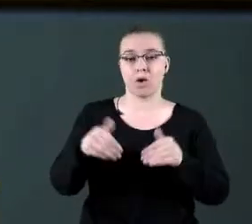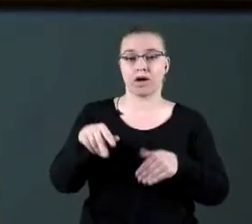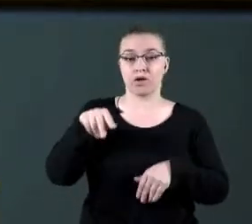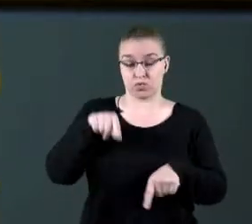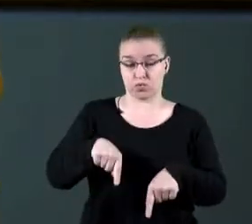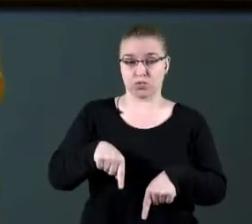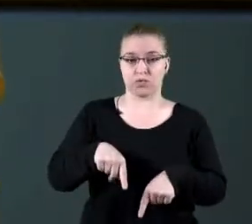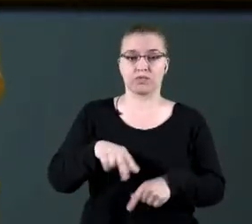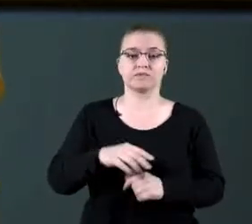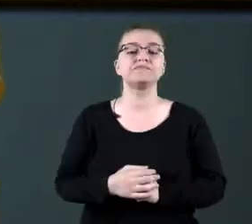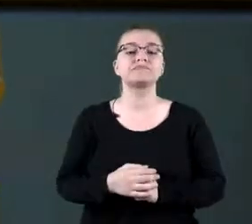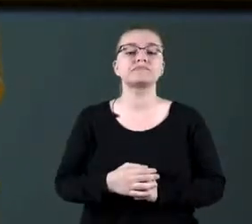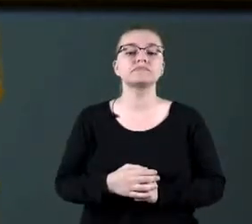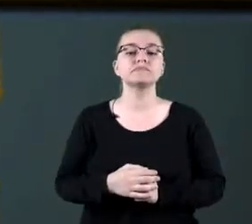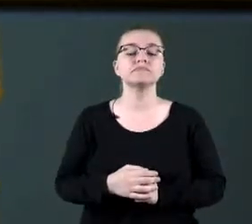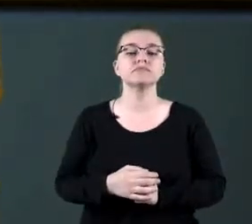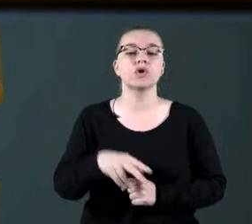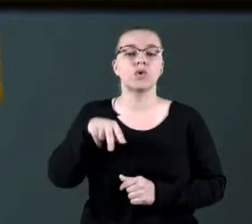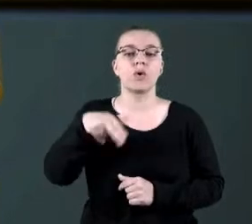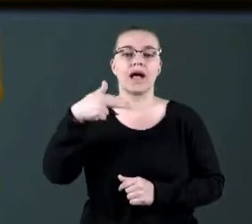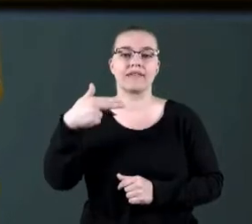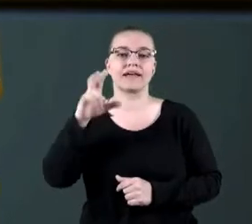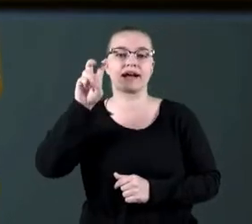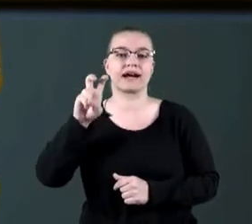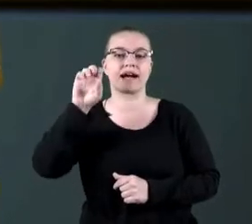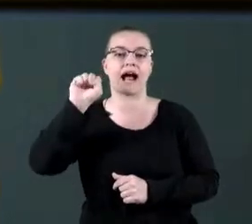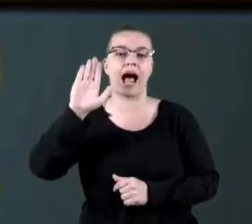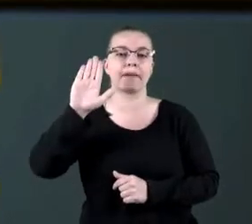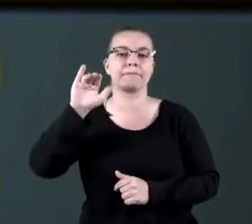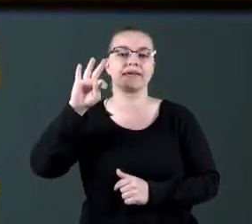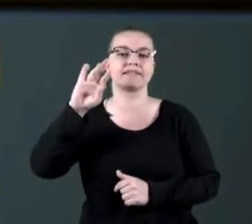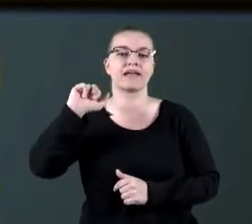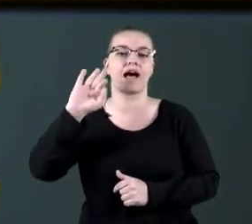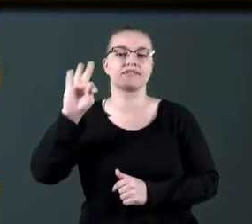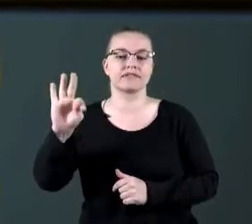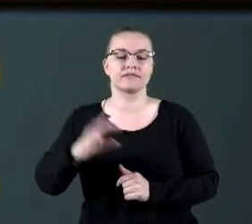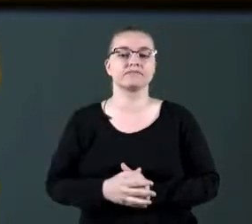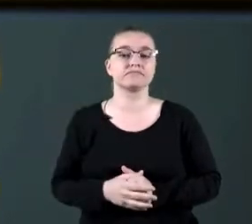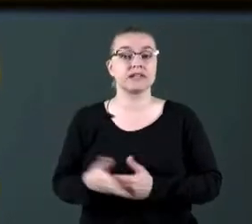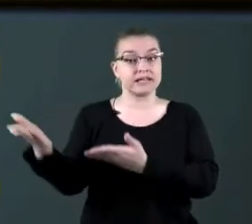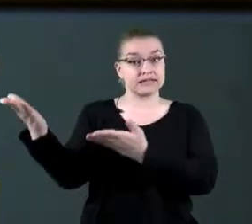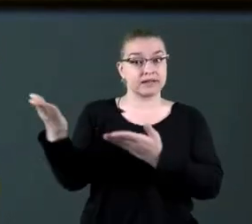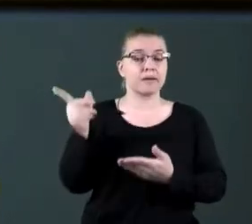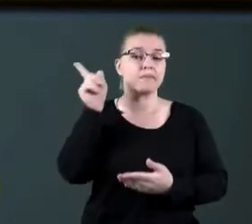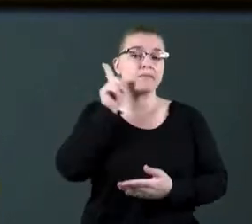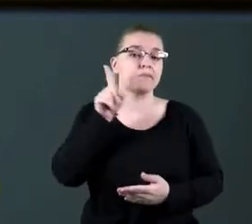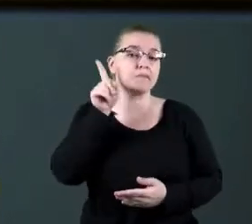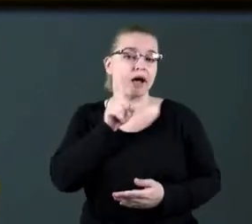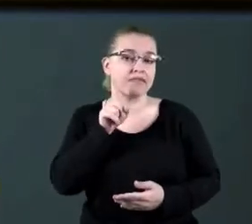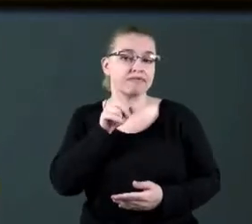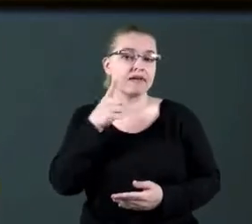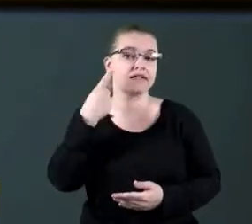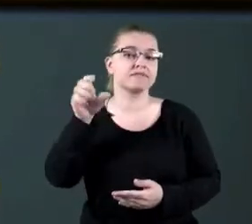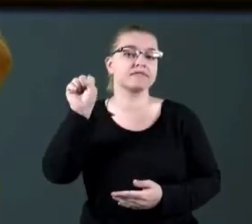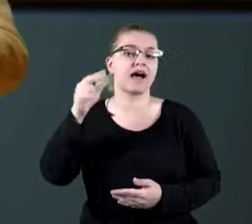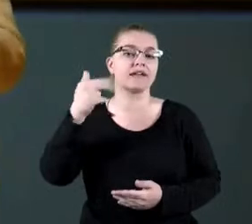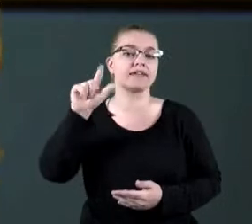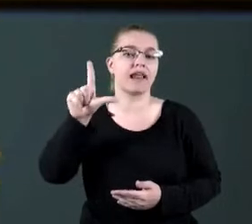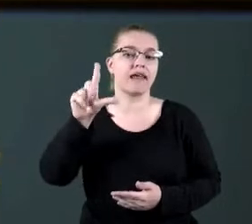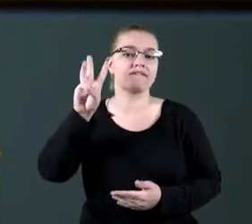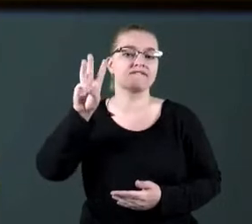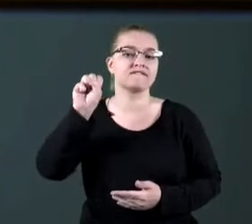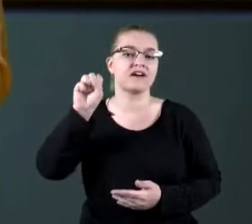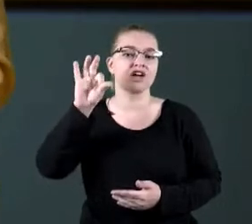Mr. Daniel Wasik, Head of Urban Unit in the Ministry of Development Funds and Regional Policy, Government of Poland. The floor is